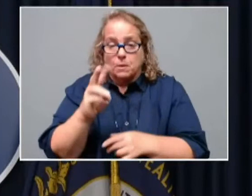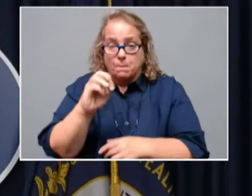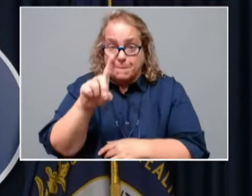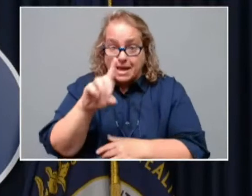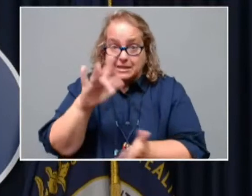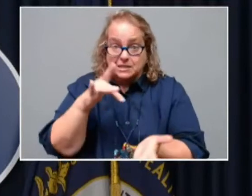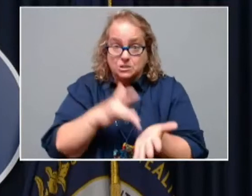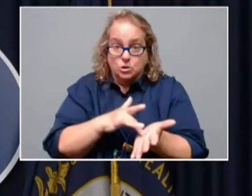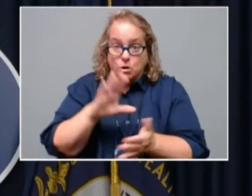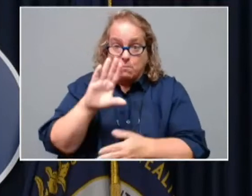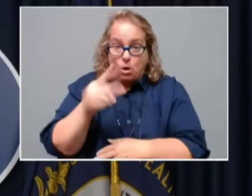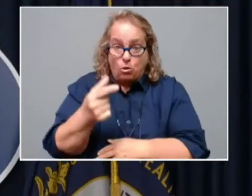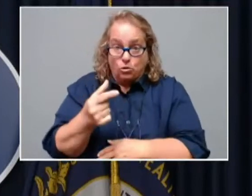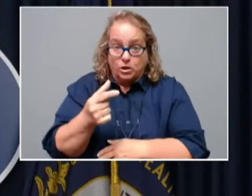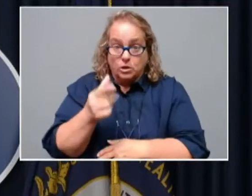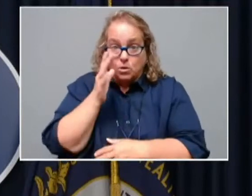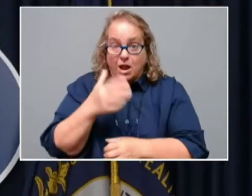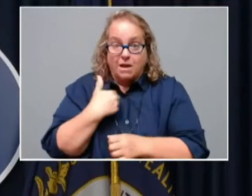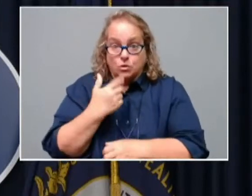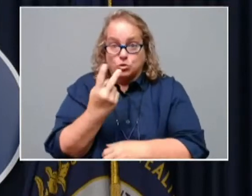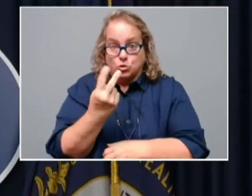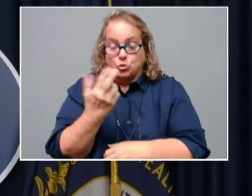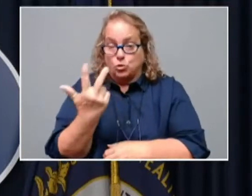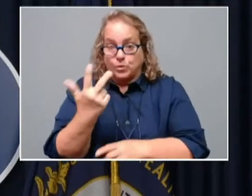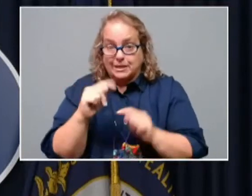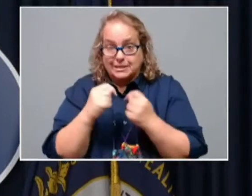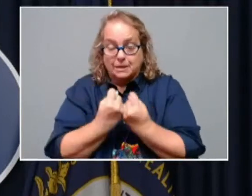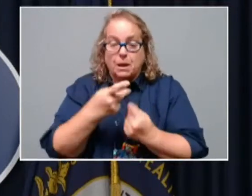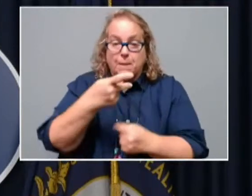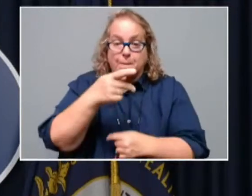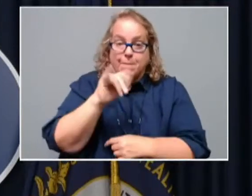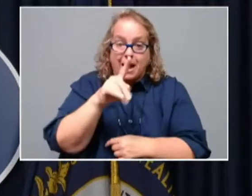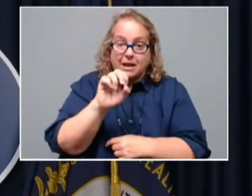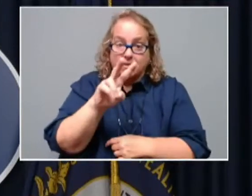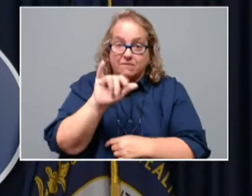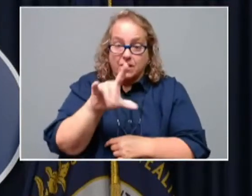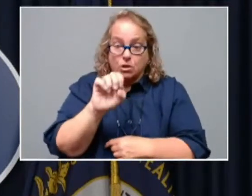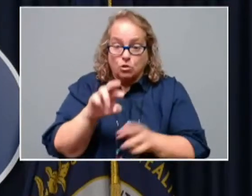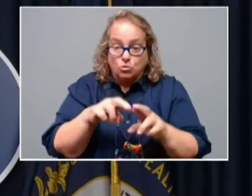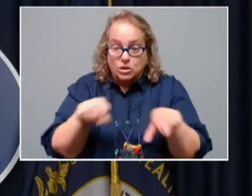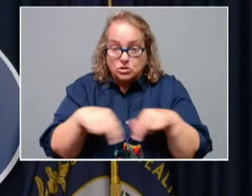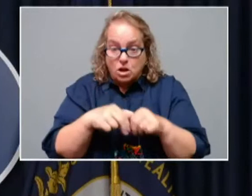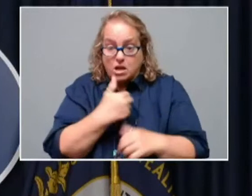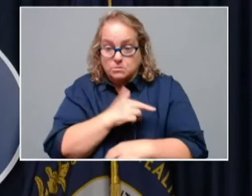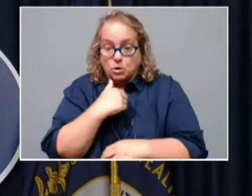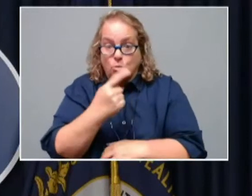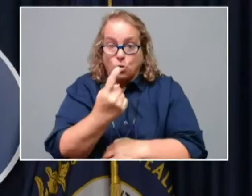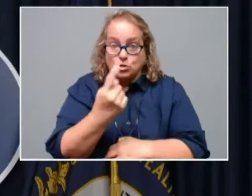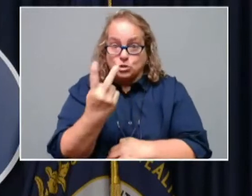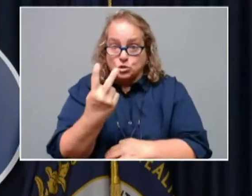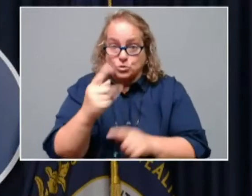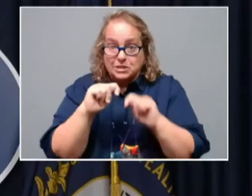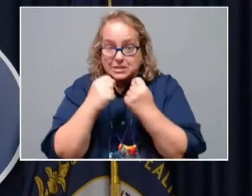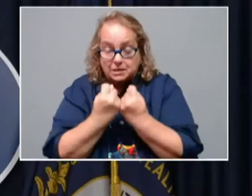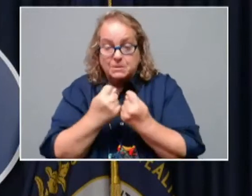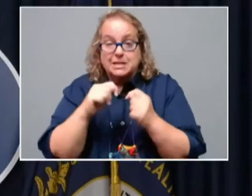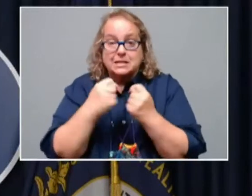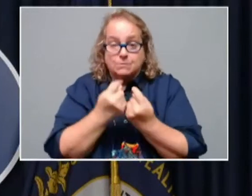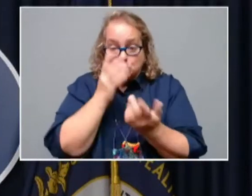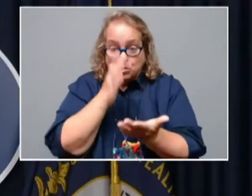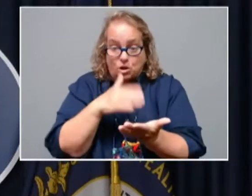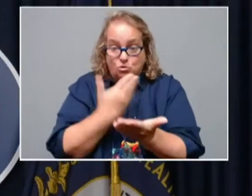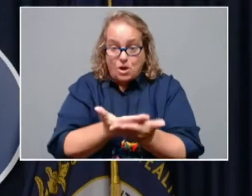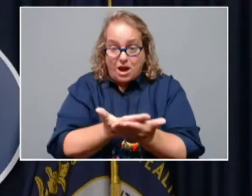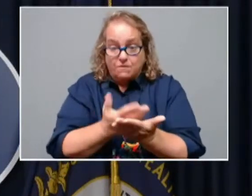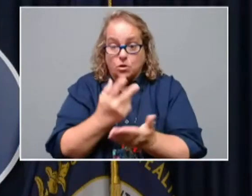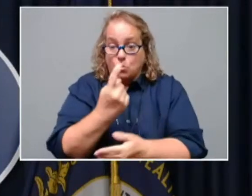are going to have 2 to 3 teams. Pikeville Regional Hospital, 1 to 2 teams. Teams will arrive 1 to 2